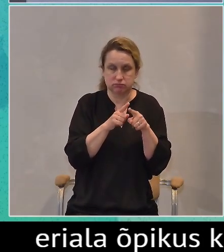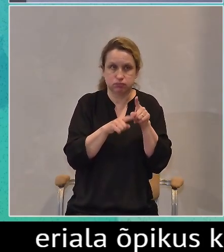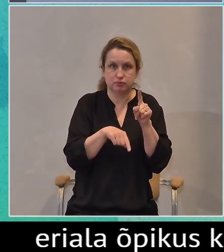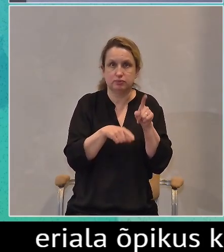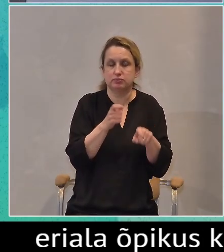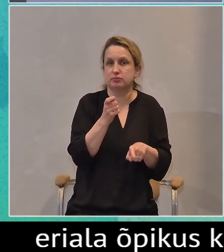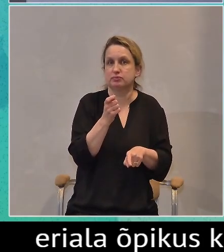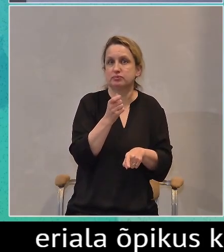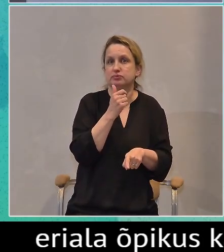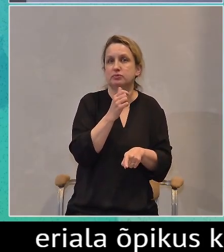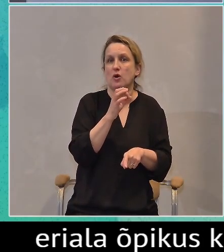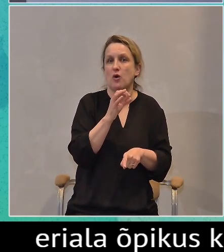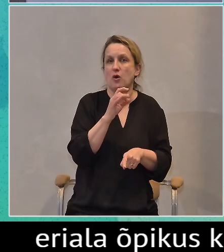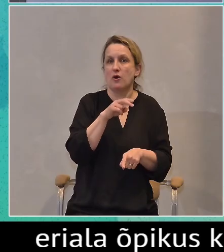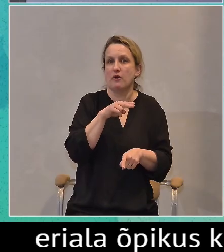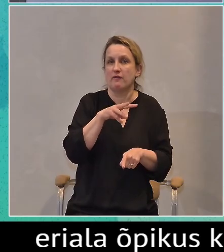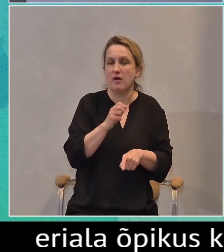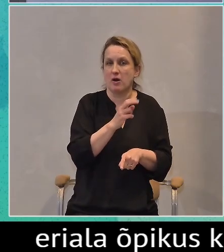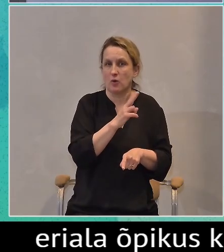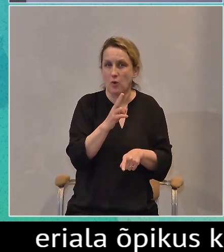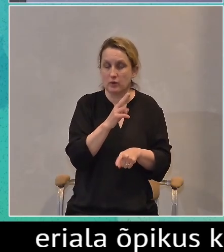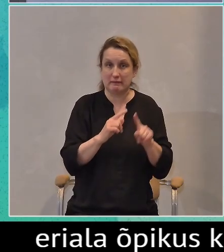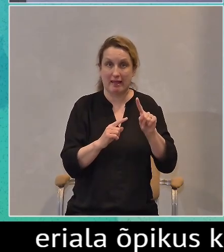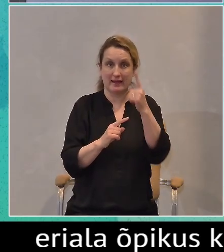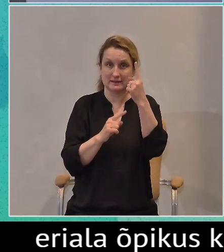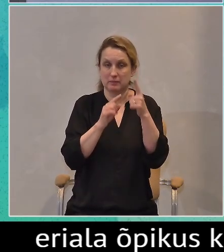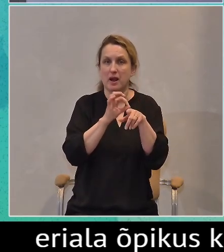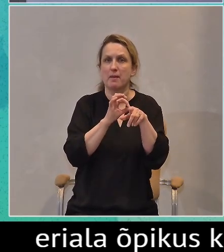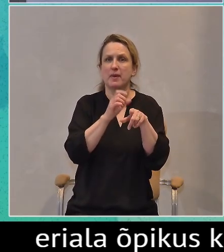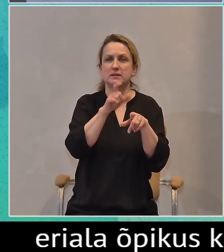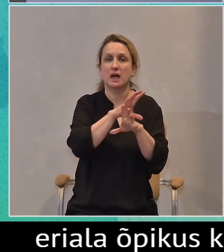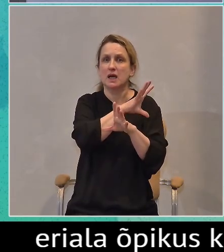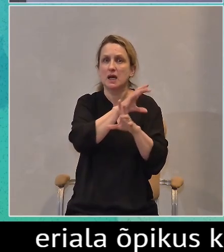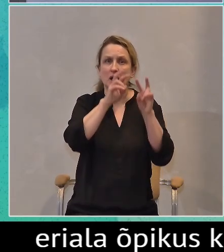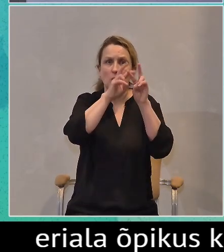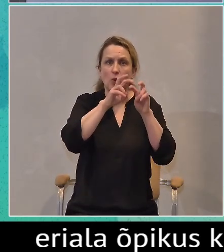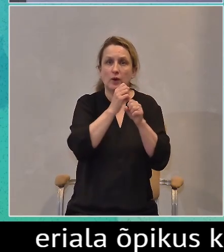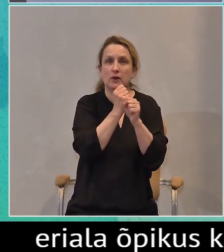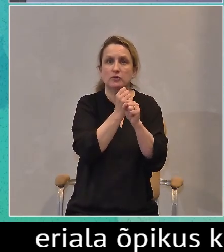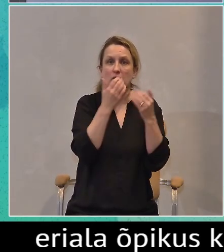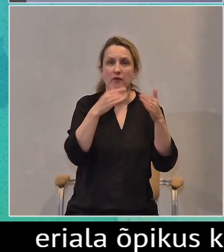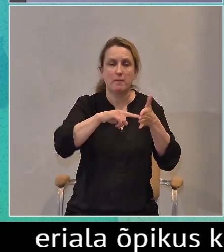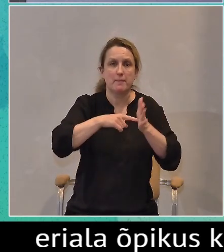Secondly, there are ultra-rare diseases, ORFA codes. The most frequent